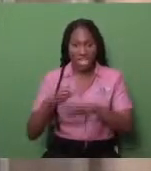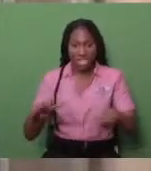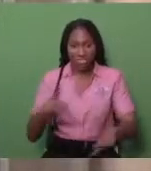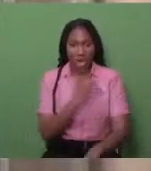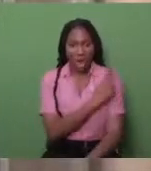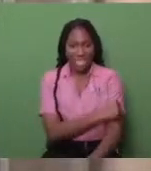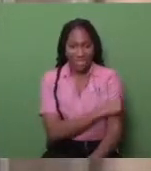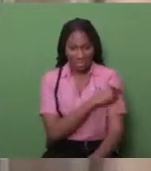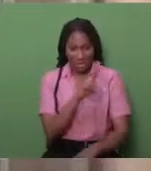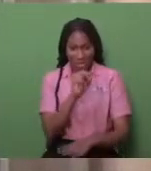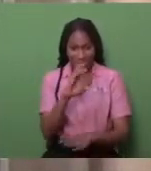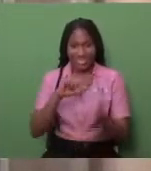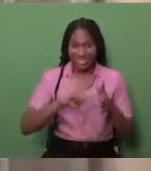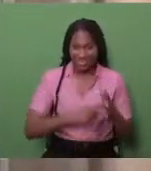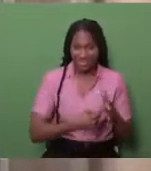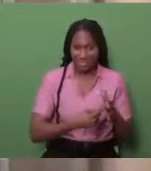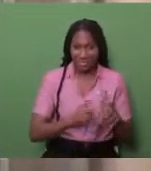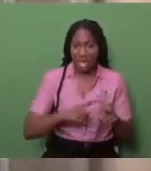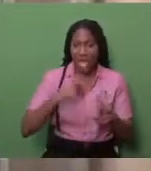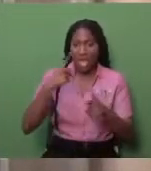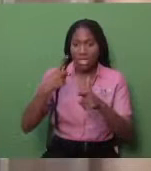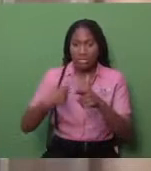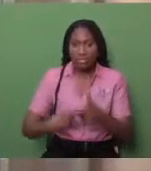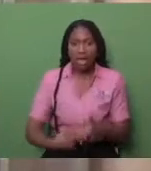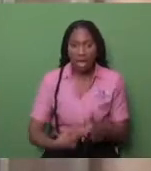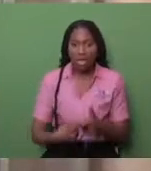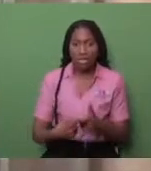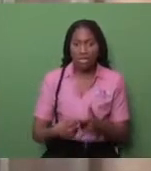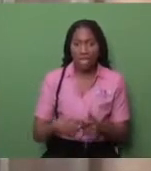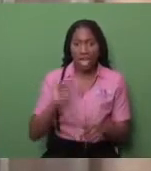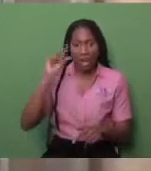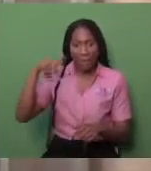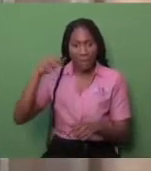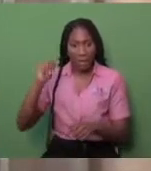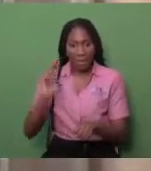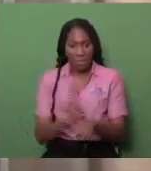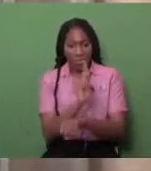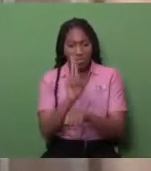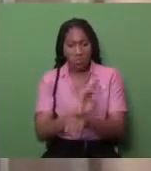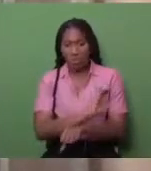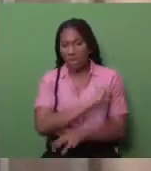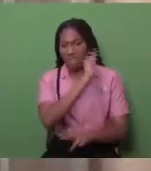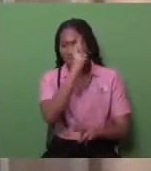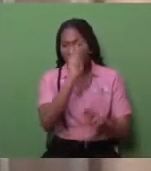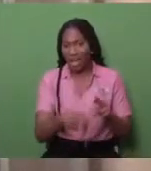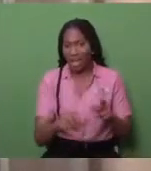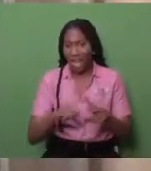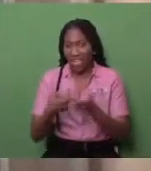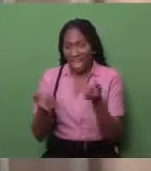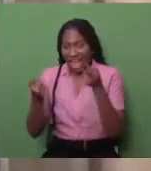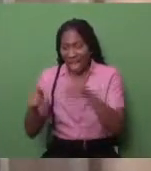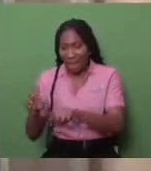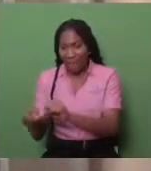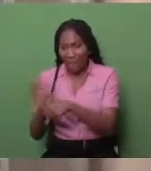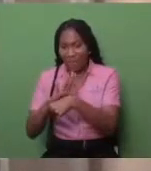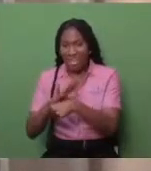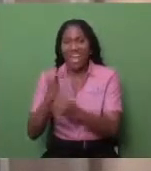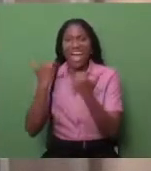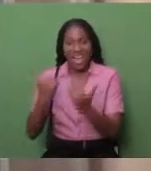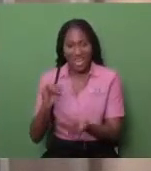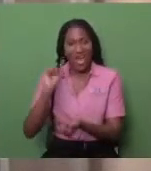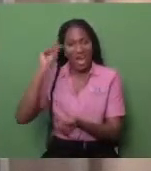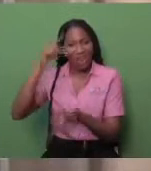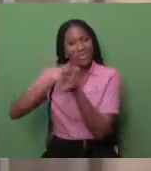Imagine it took a global pandemic for this government to open the doors to that fully equipped Kufa Children's Hospital.